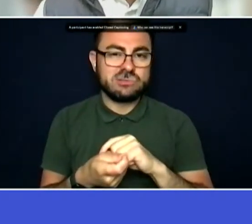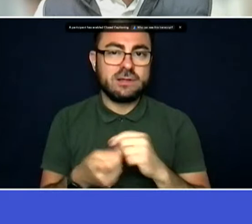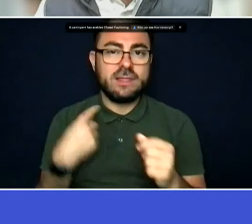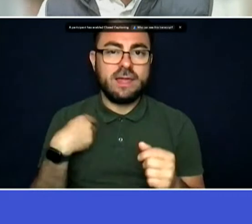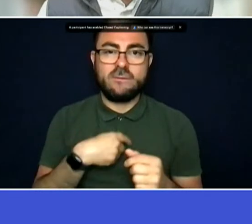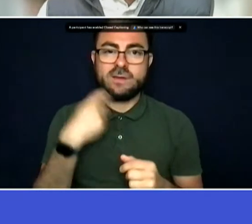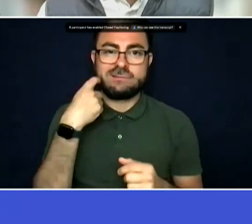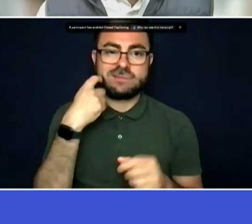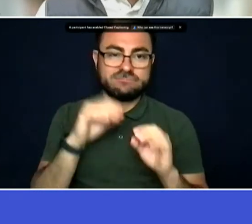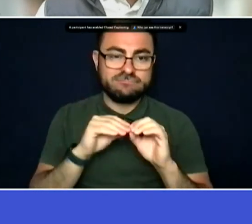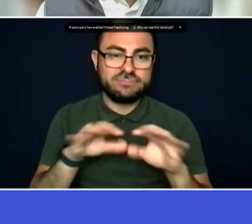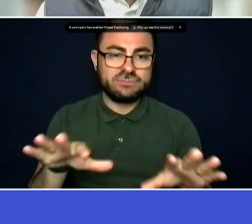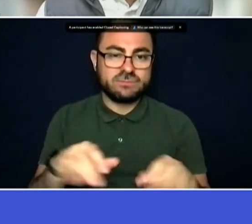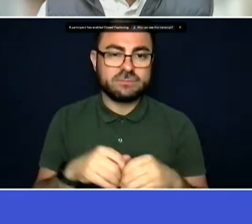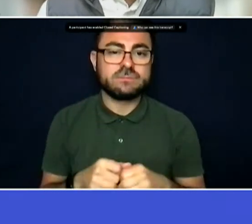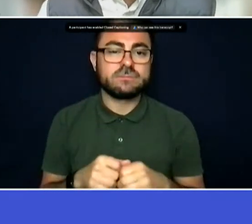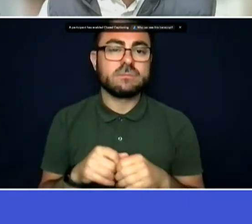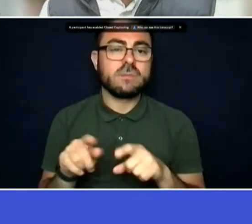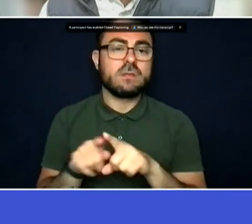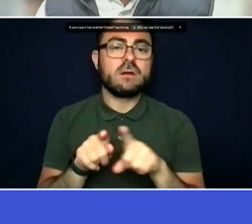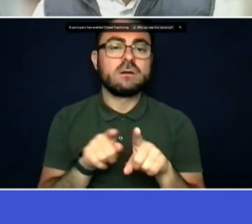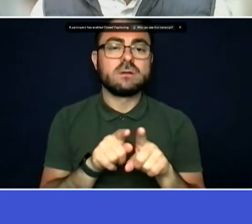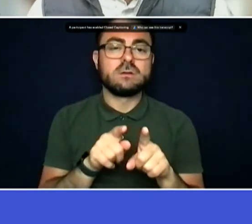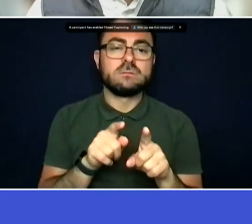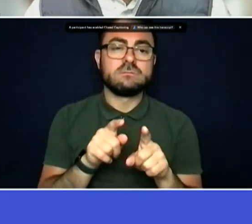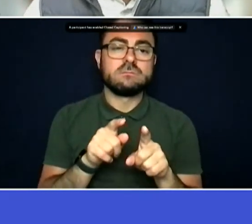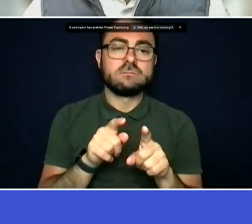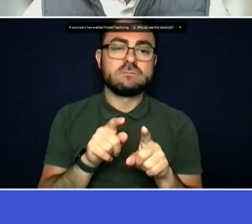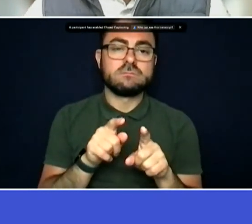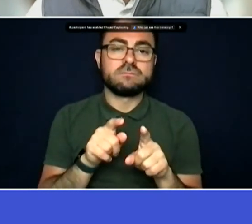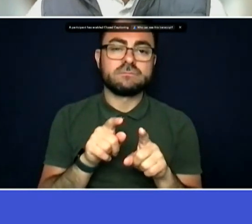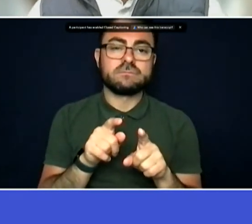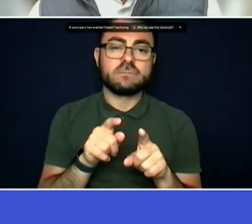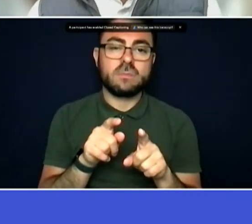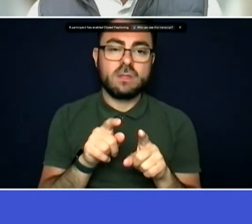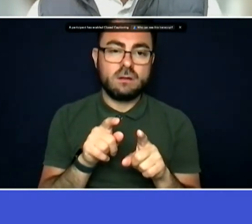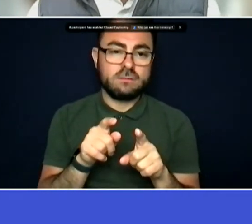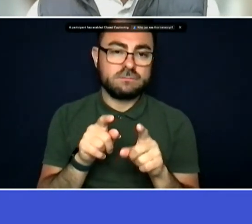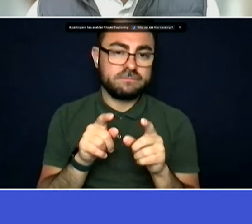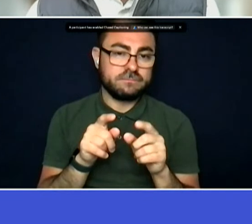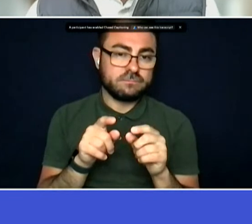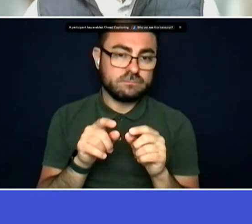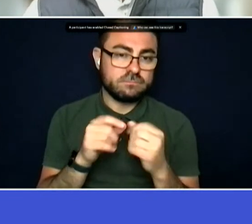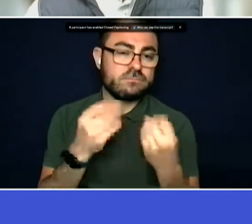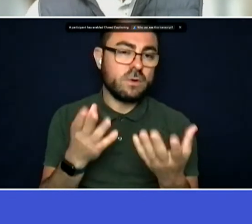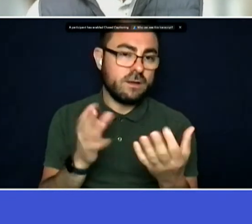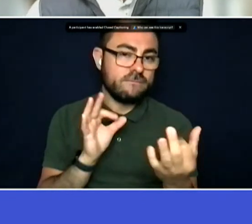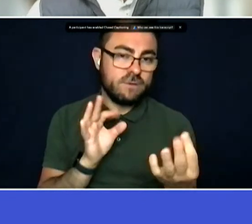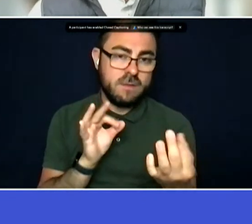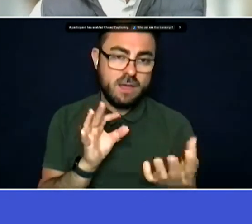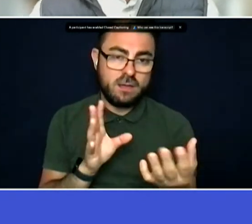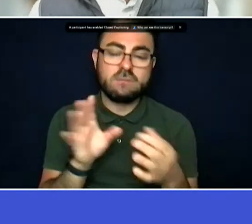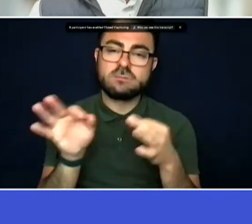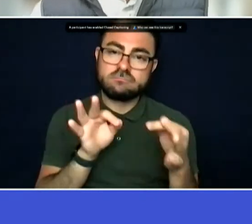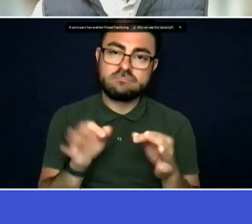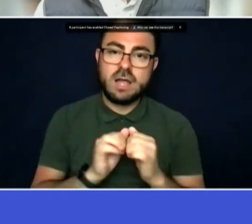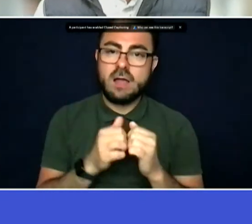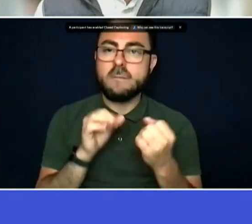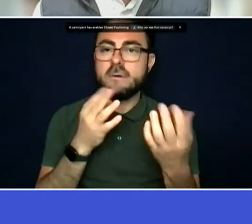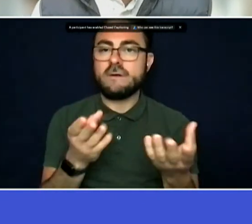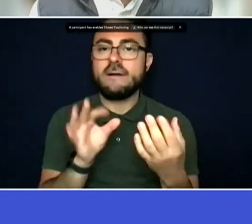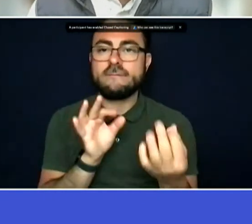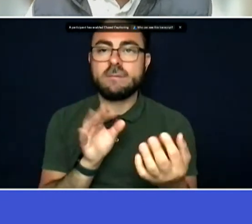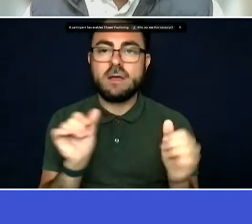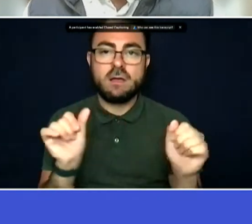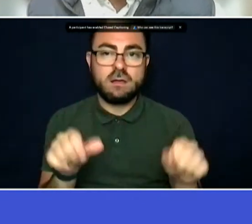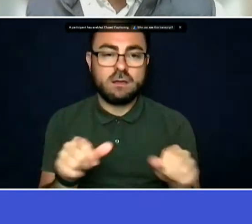March and the draft before you all today. And then we'll talk a little bit about how you can provide feedback and give about